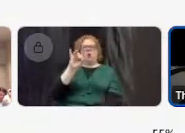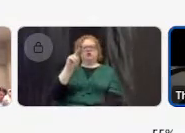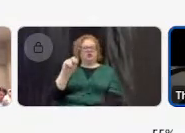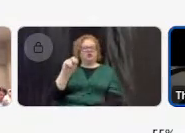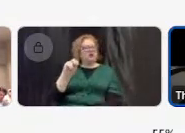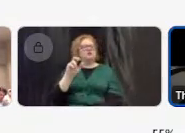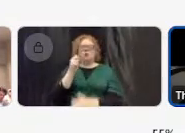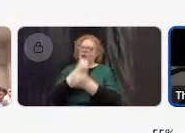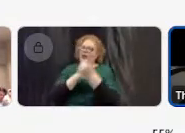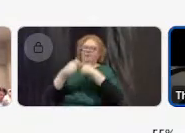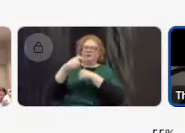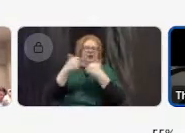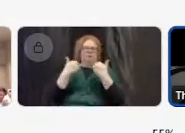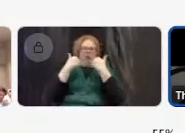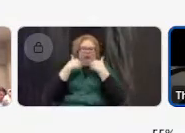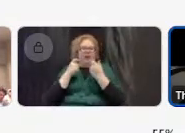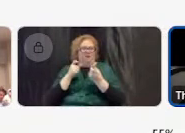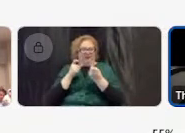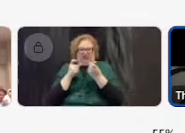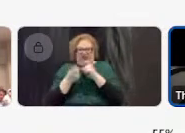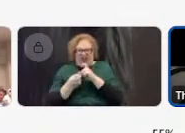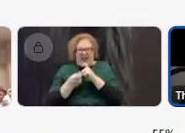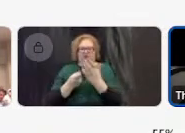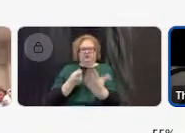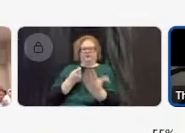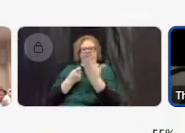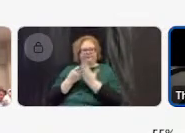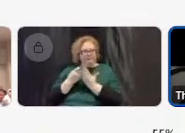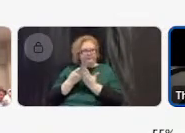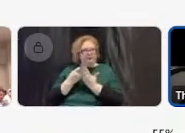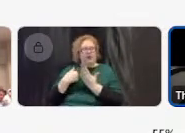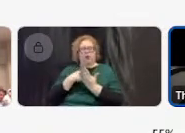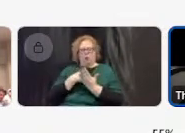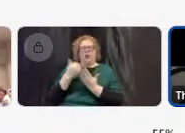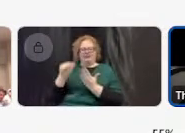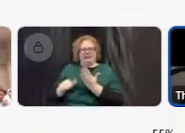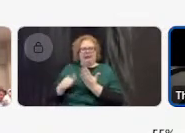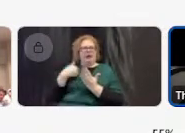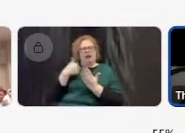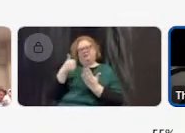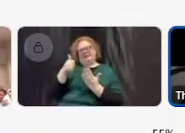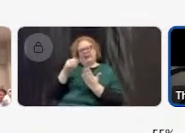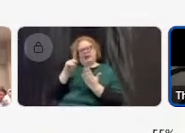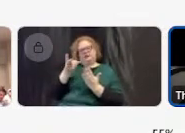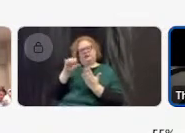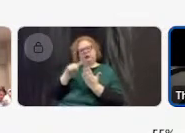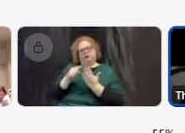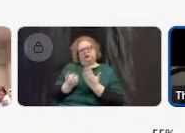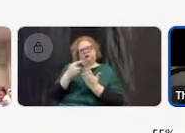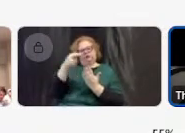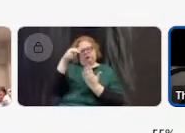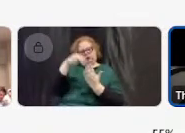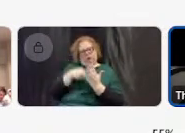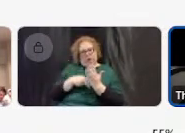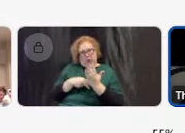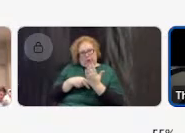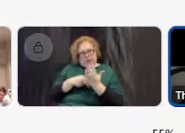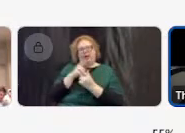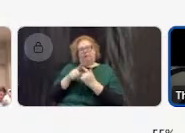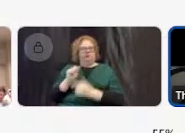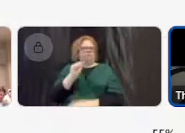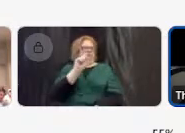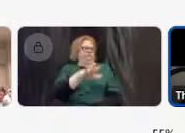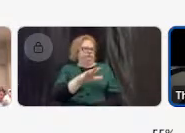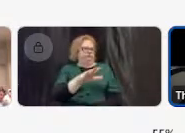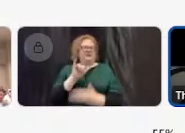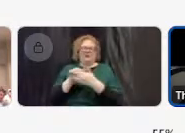it comes in and we're given, I think, 10 days or so to review that and get that out. So it's in the codes itself. So when I say